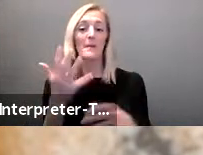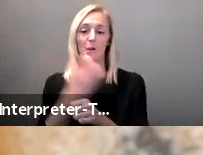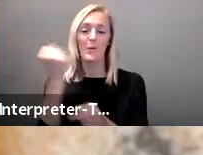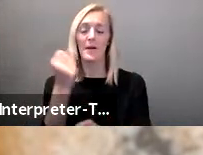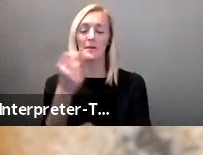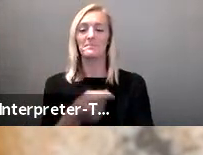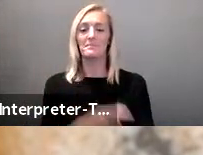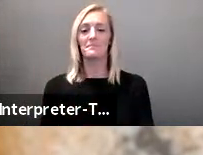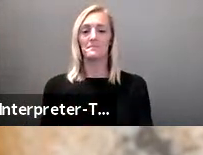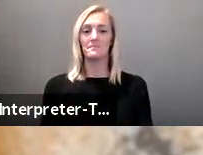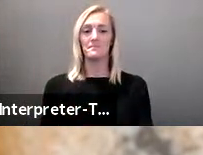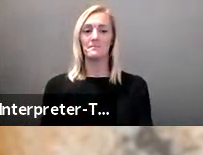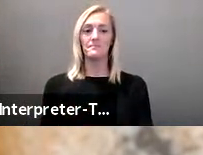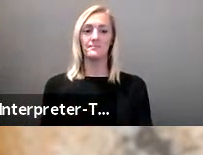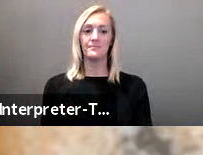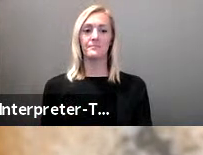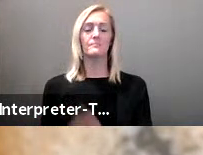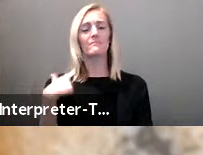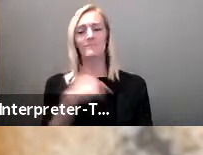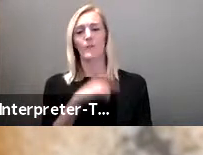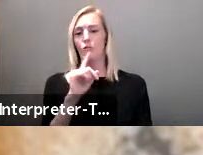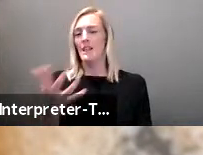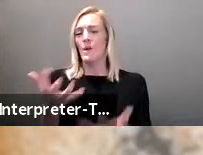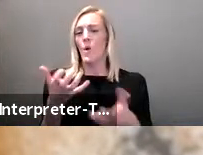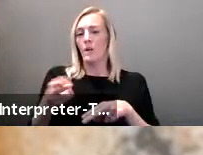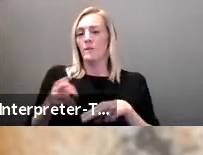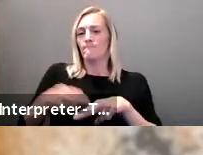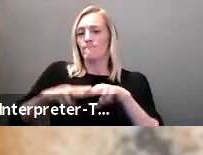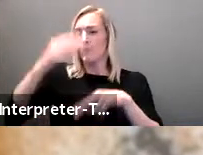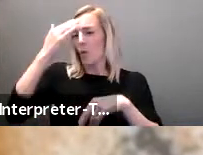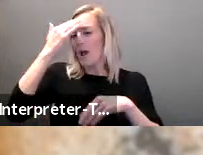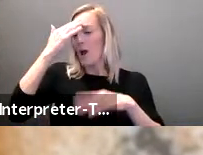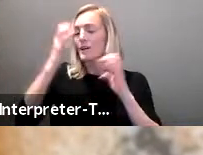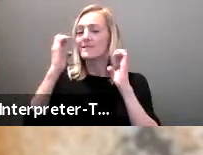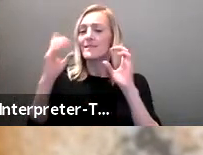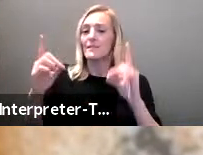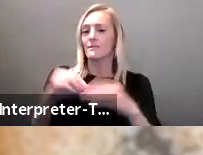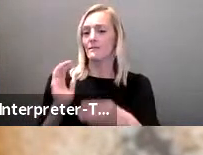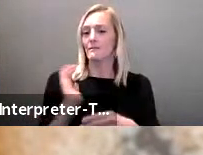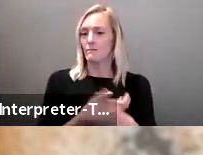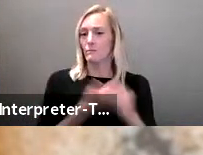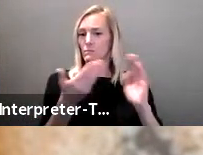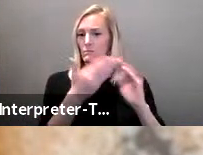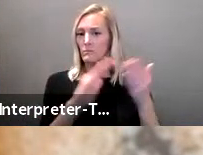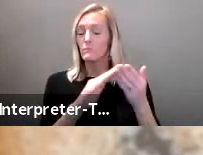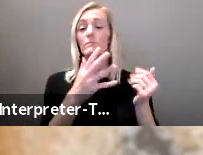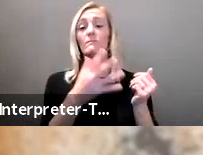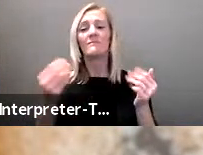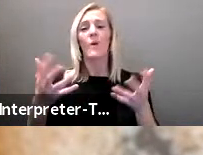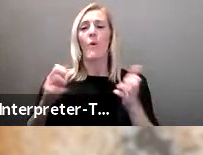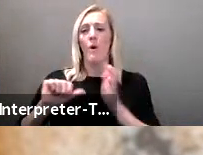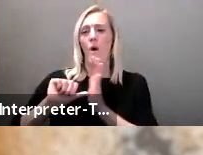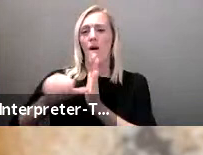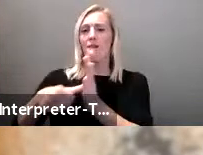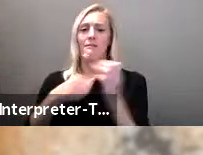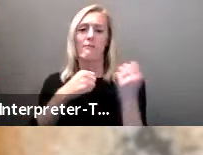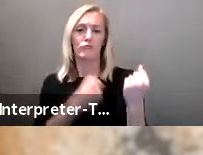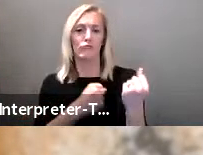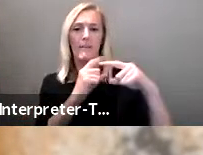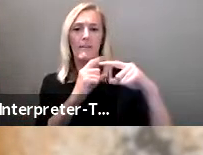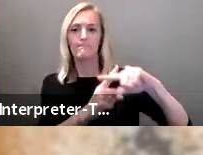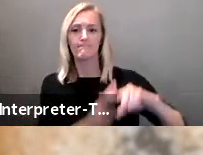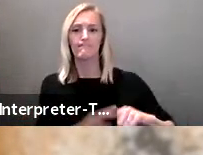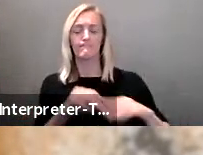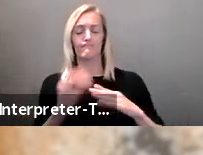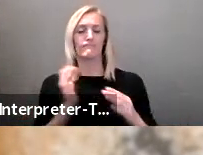is we really want to increase awareness and education in our communities, but we also want to highlight the strengths in our communities. And